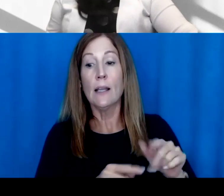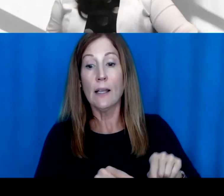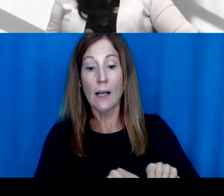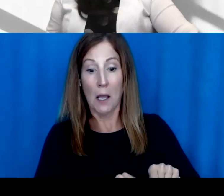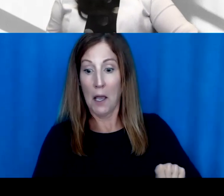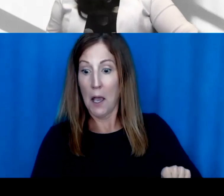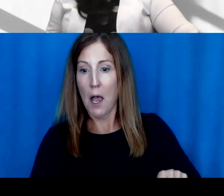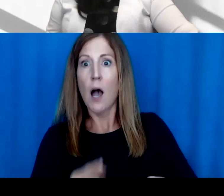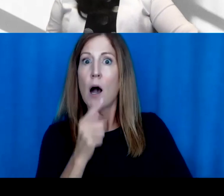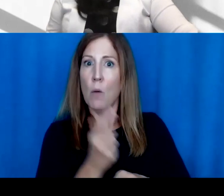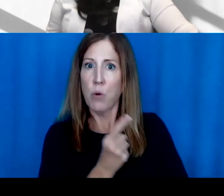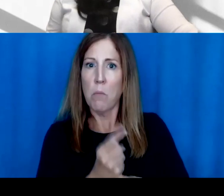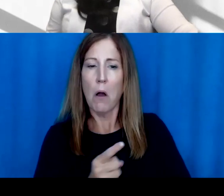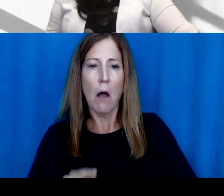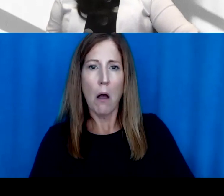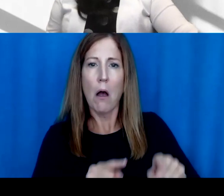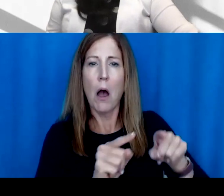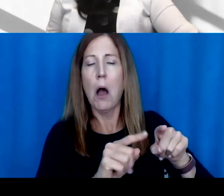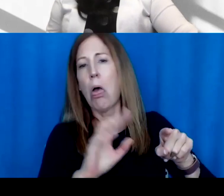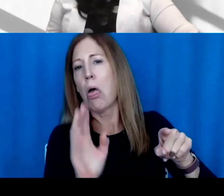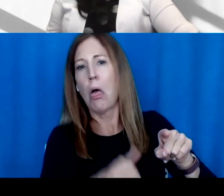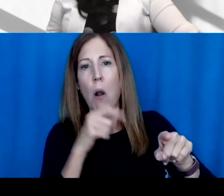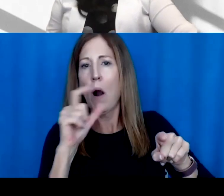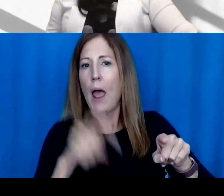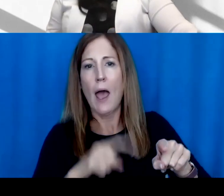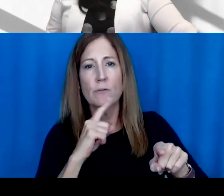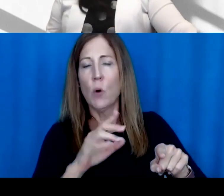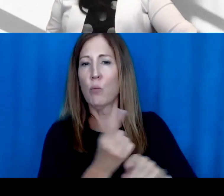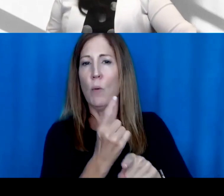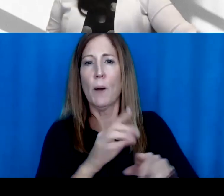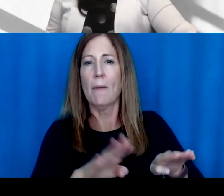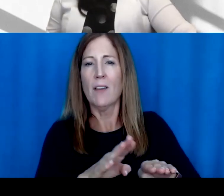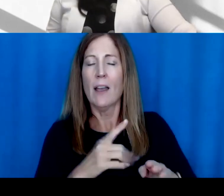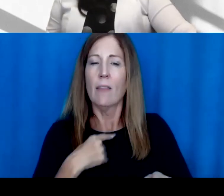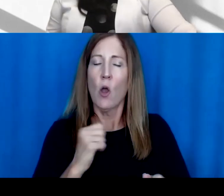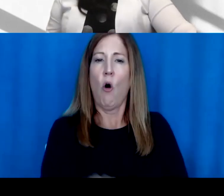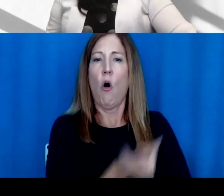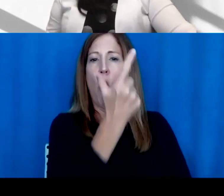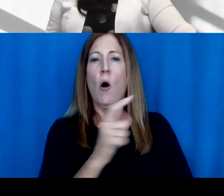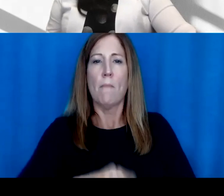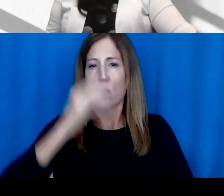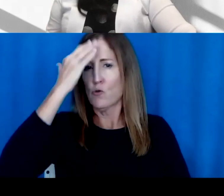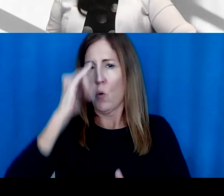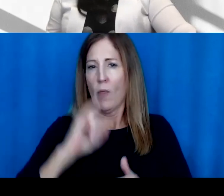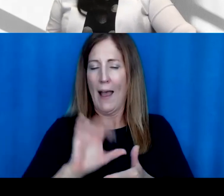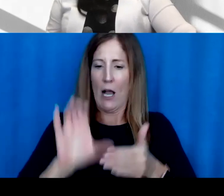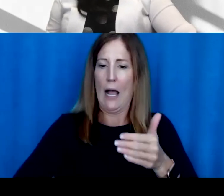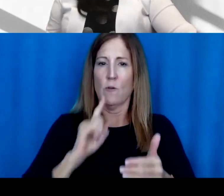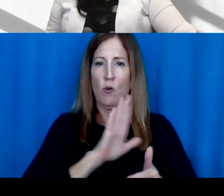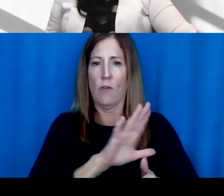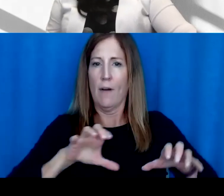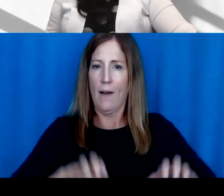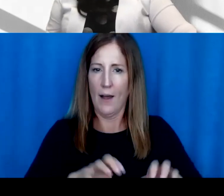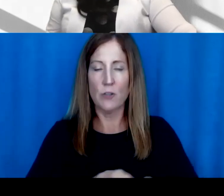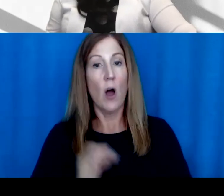inappropriate behaviors if they feel that there are not going to be any consequences. So our team